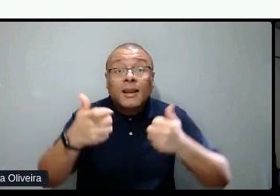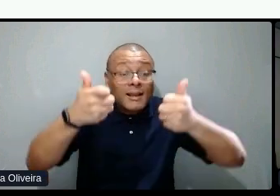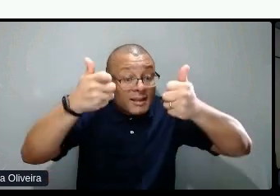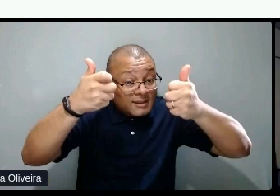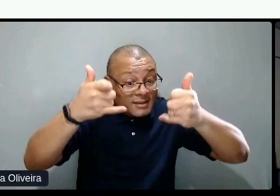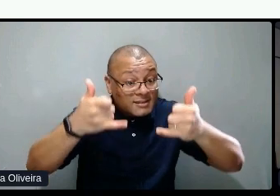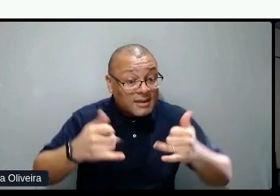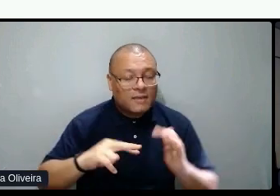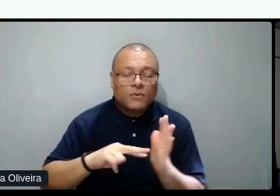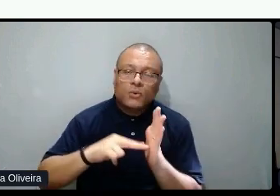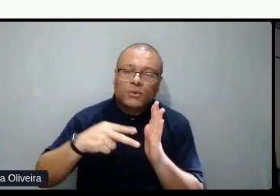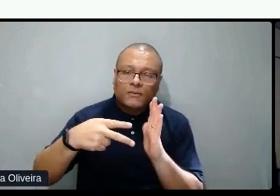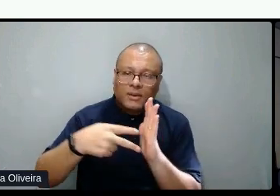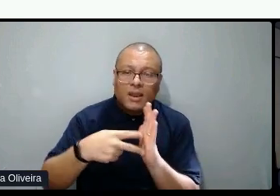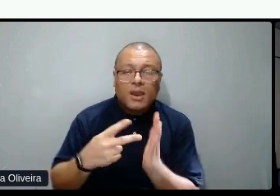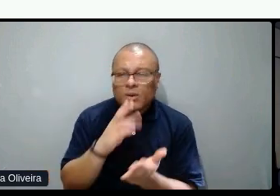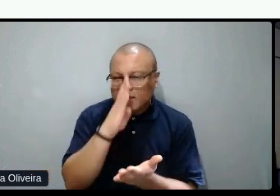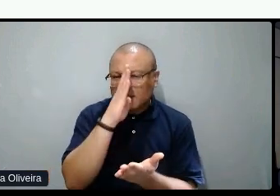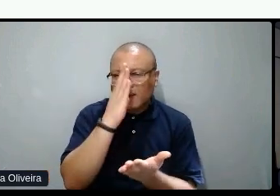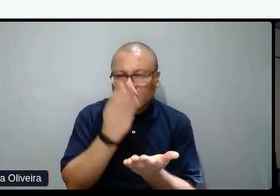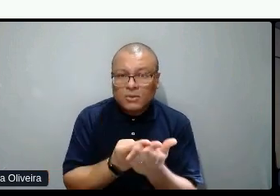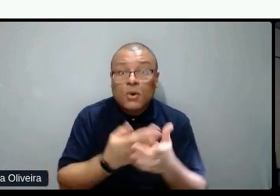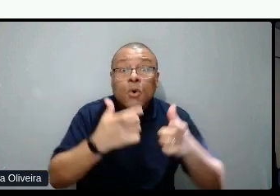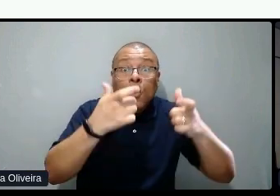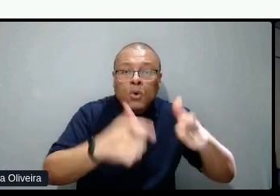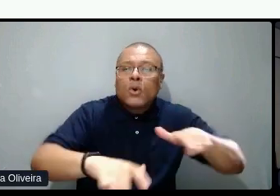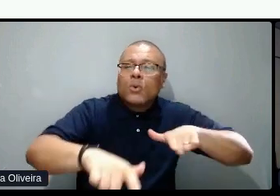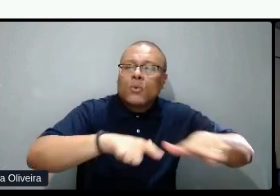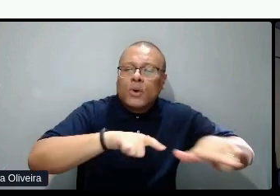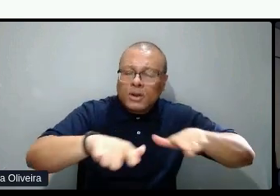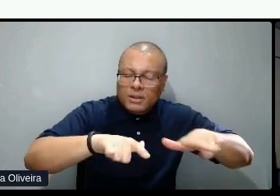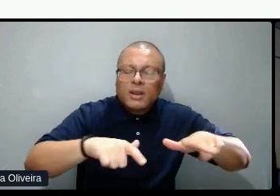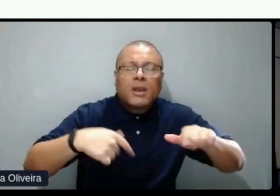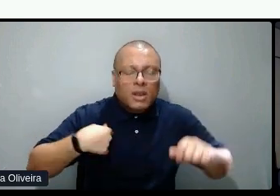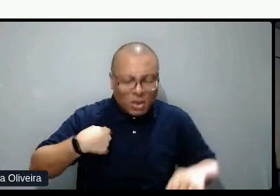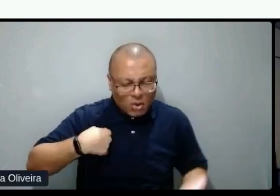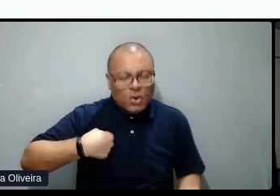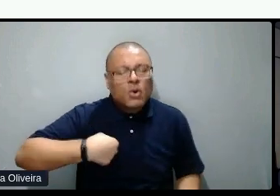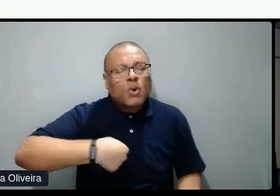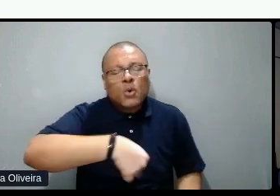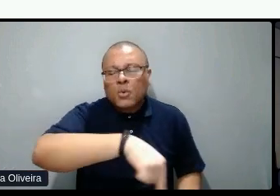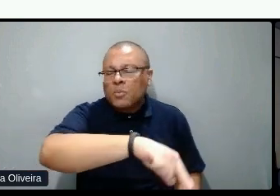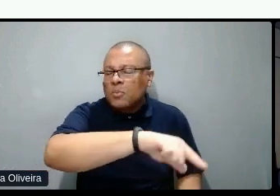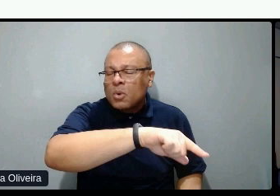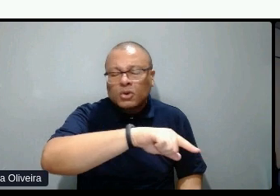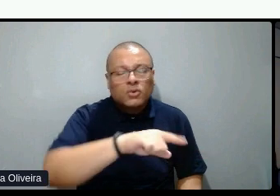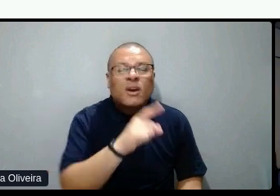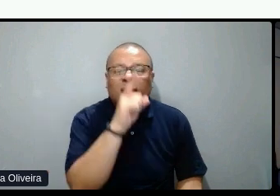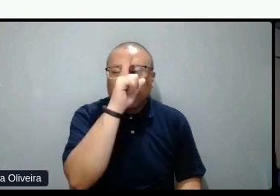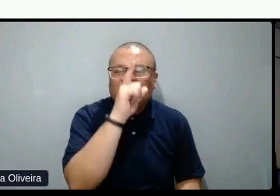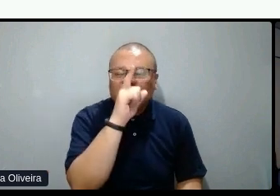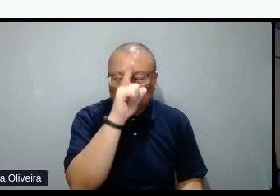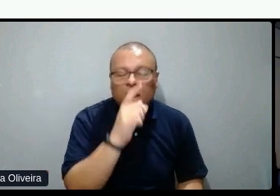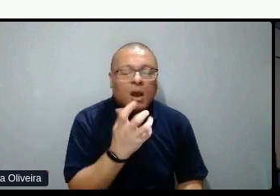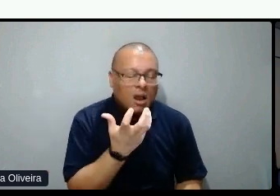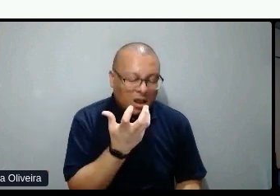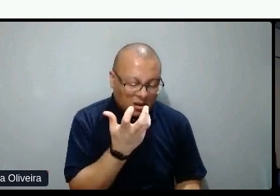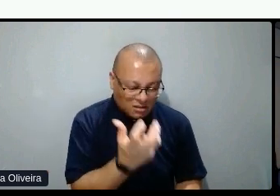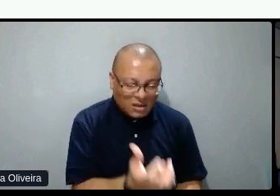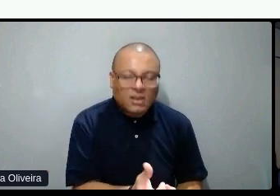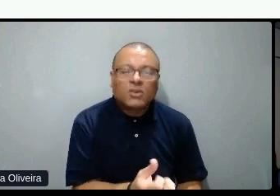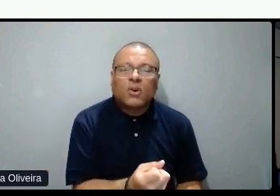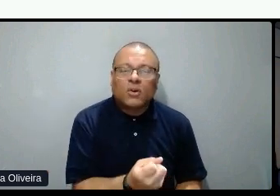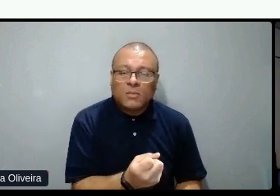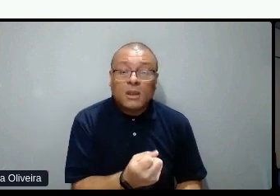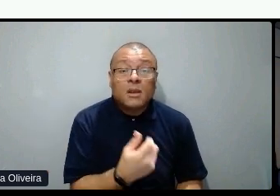is. It is the belief that the work environment is safe for taking interpersonal risks, meaning we can interact with each